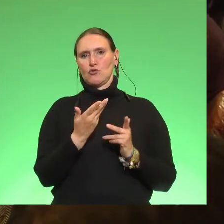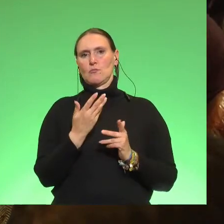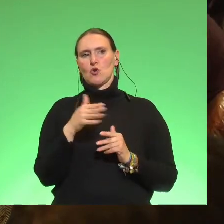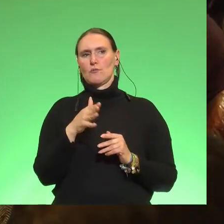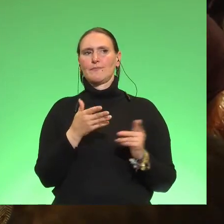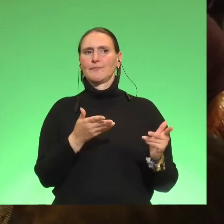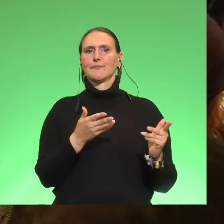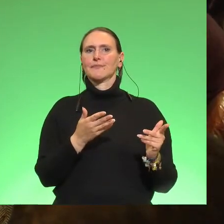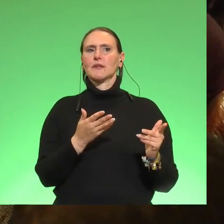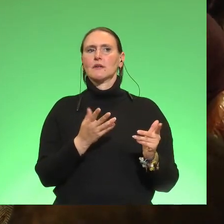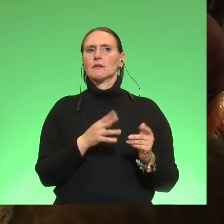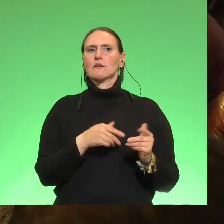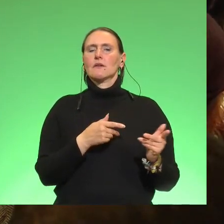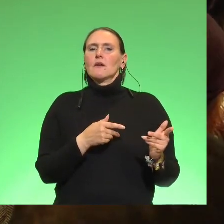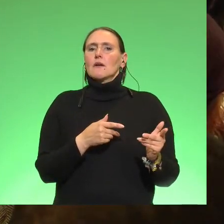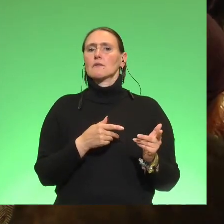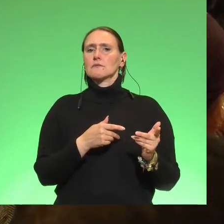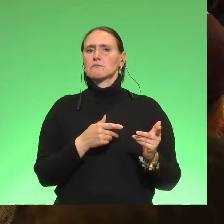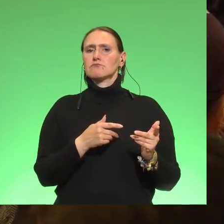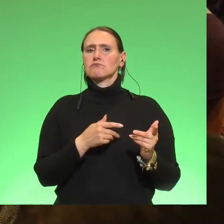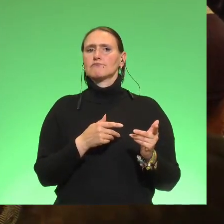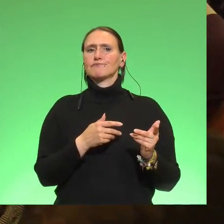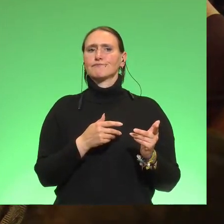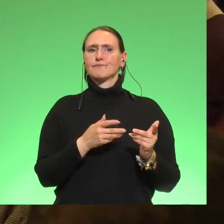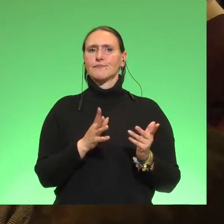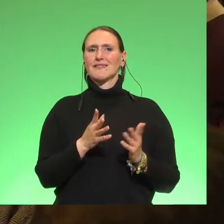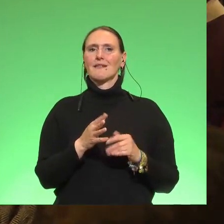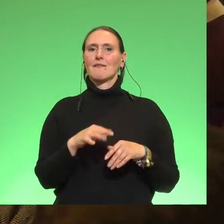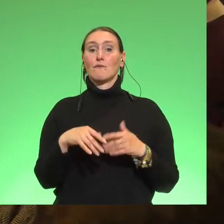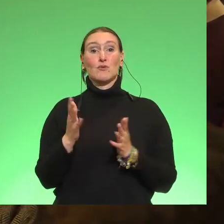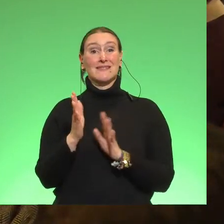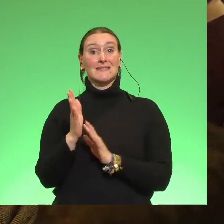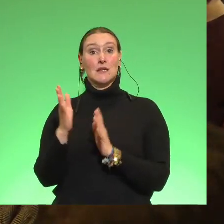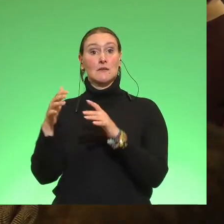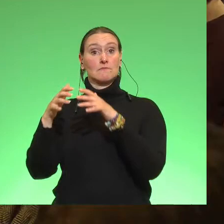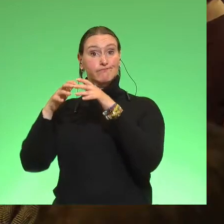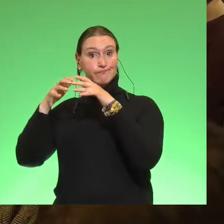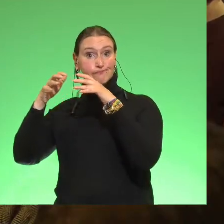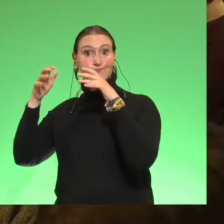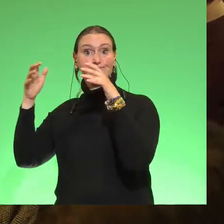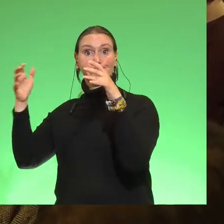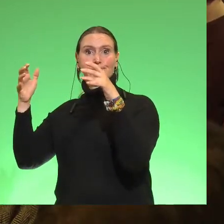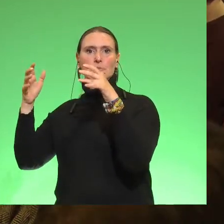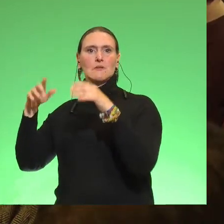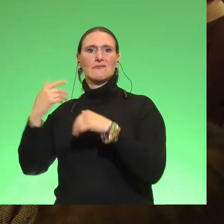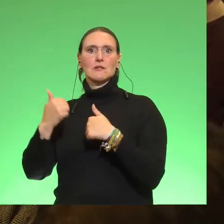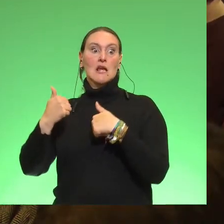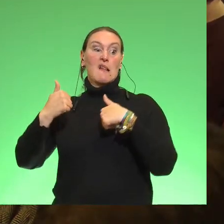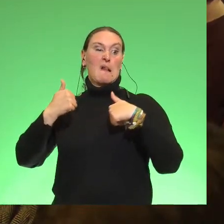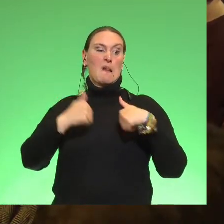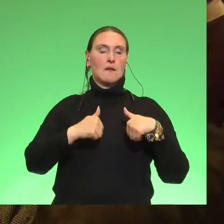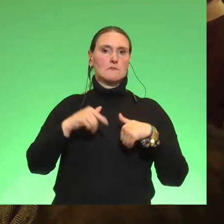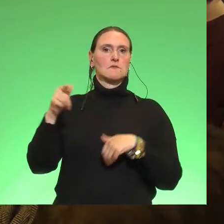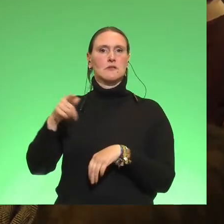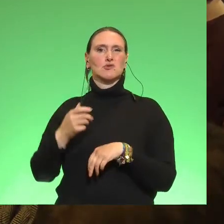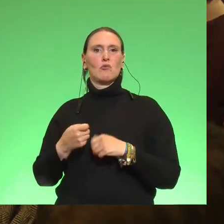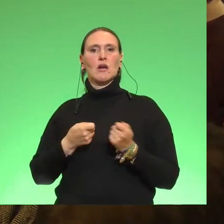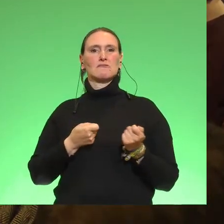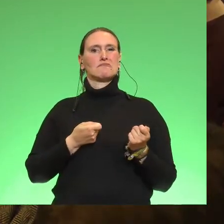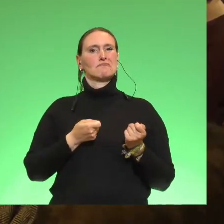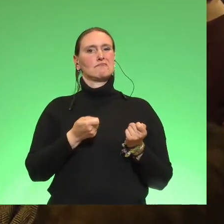easy for this, major forces on the right to just take control.